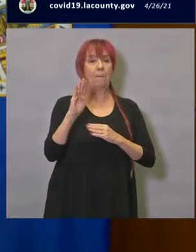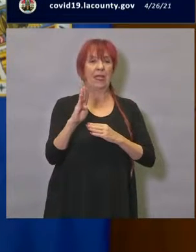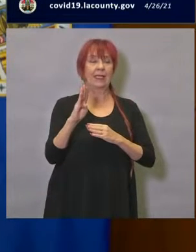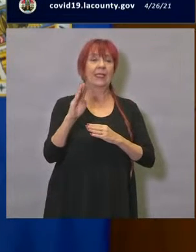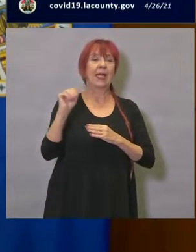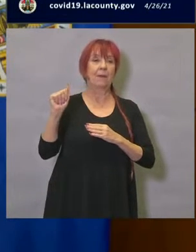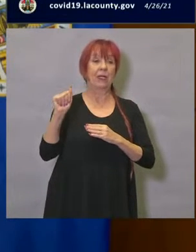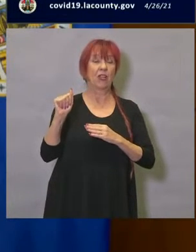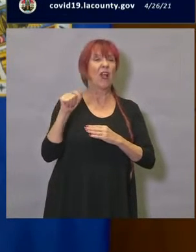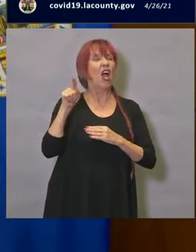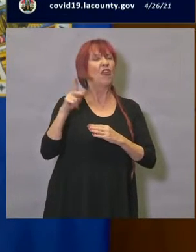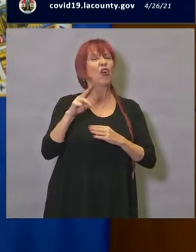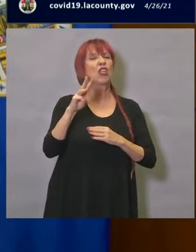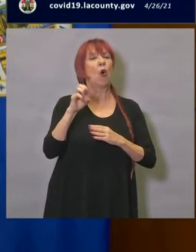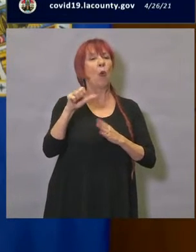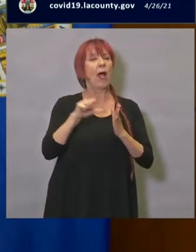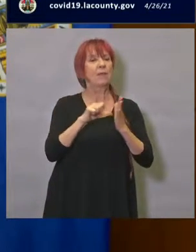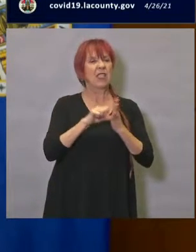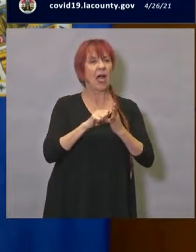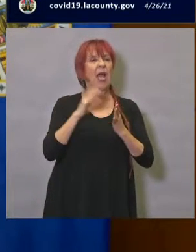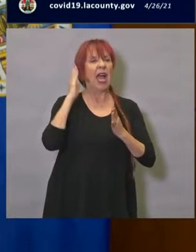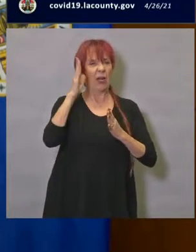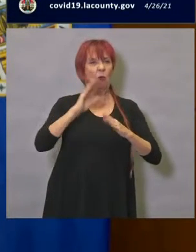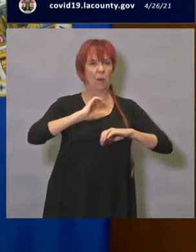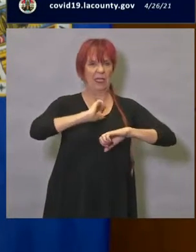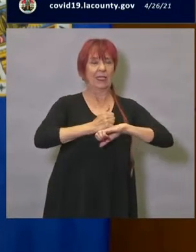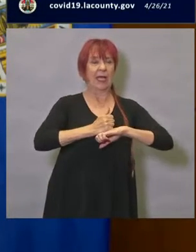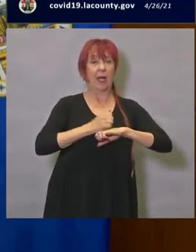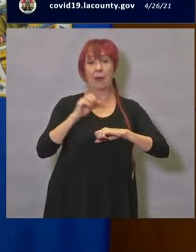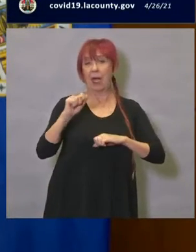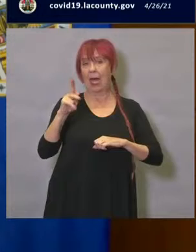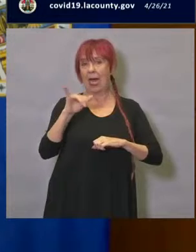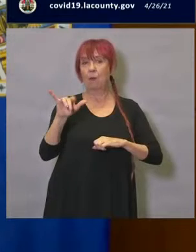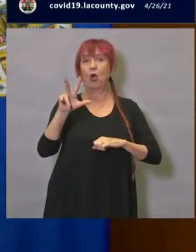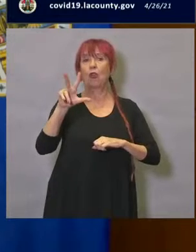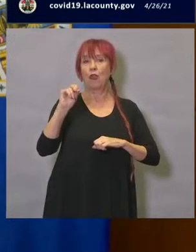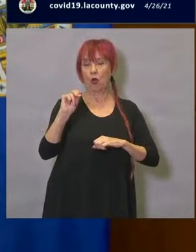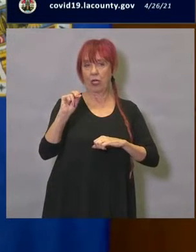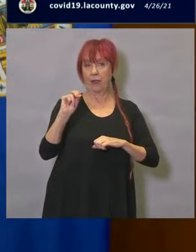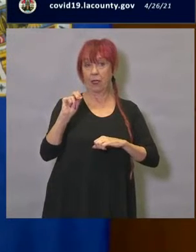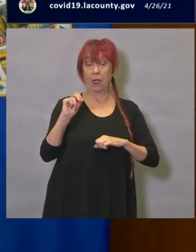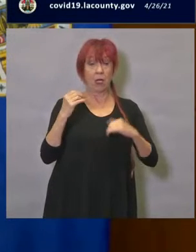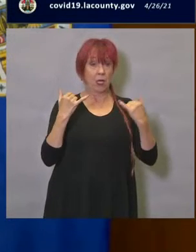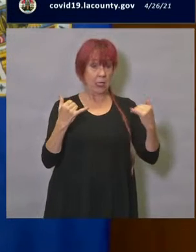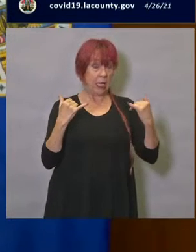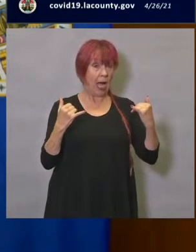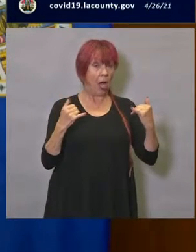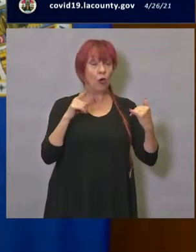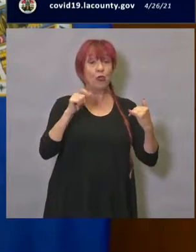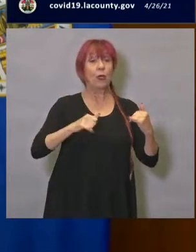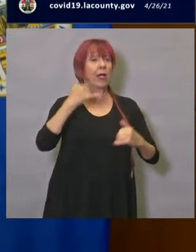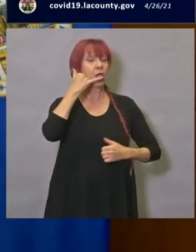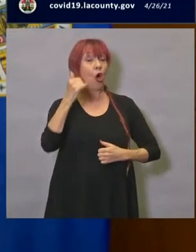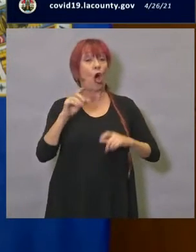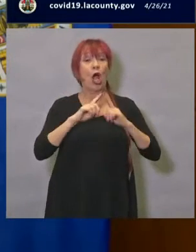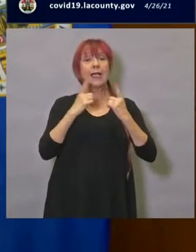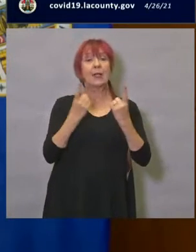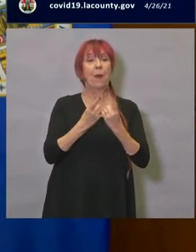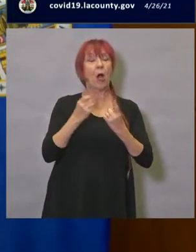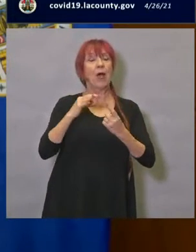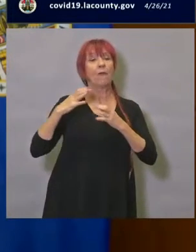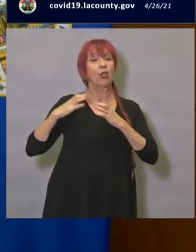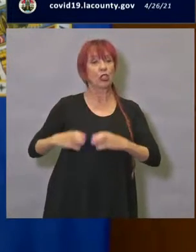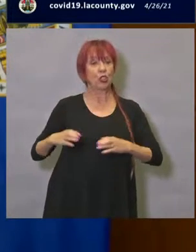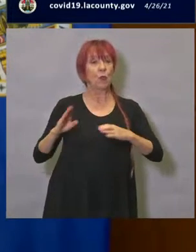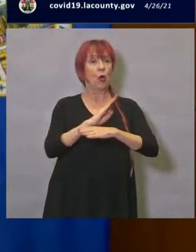application portal, which is expected to formally be launched on April the 30th. In the meantime, however, you can call our Department of Consumer and